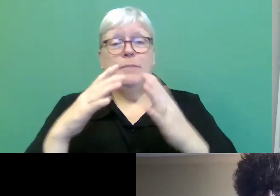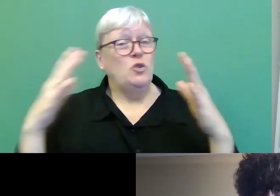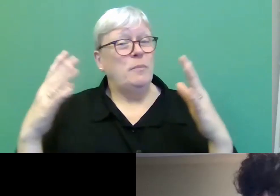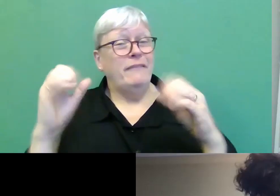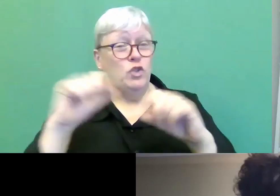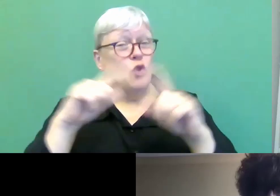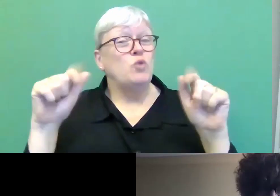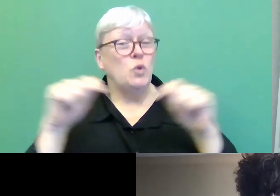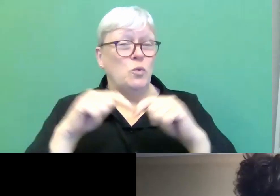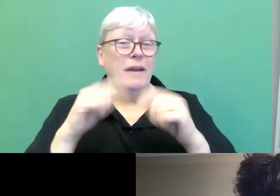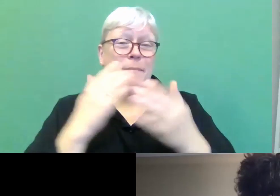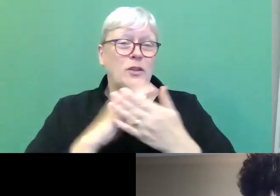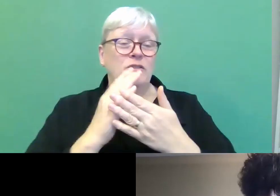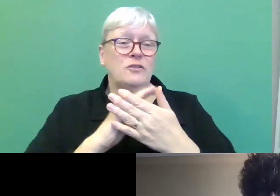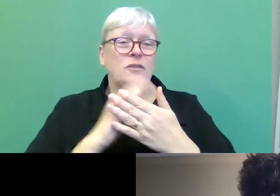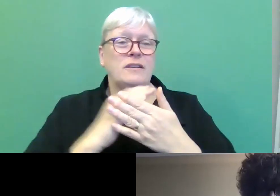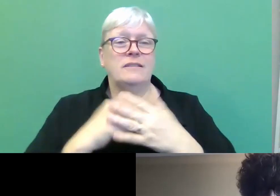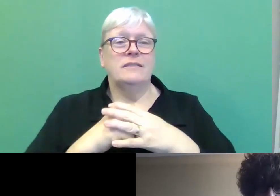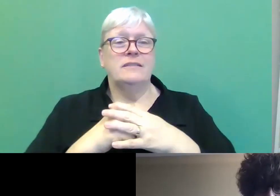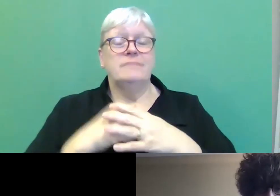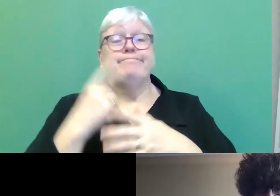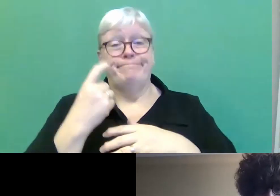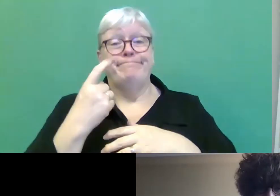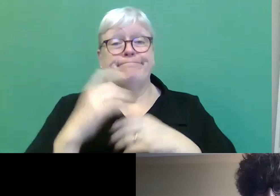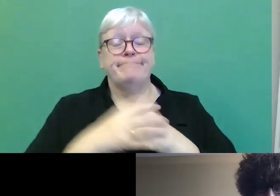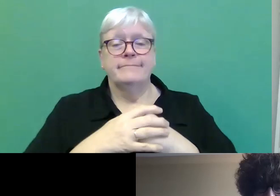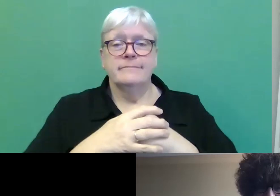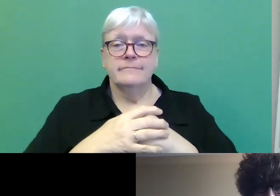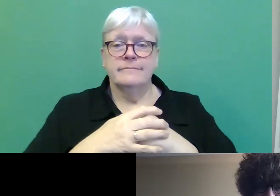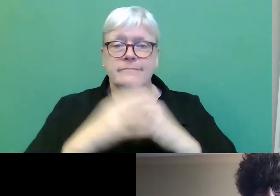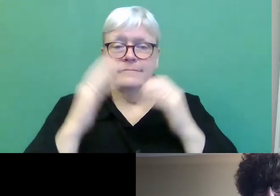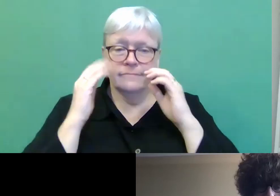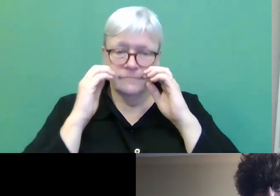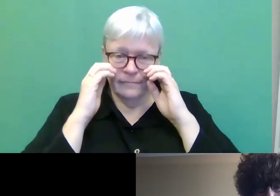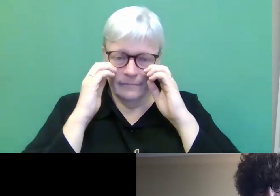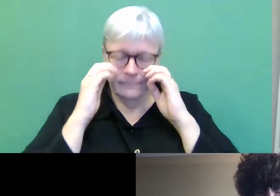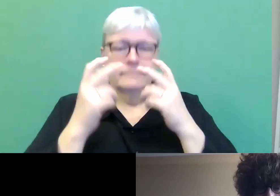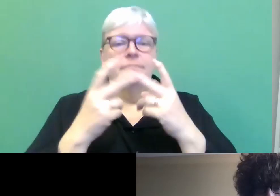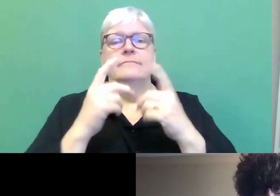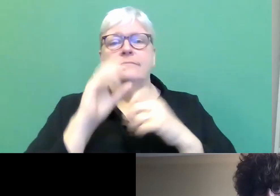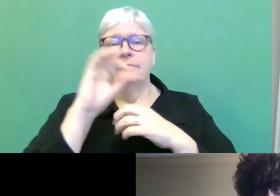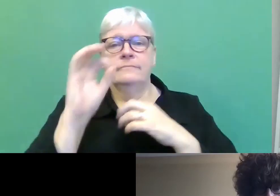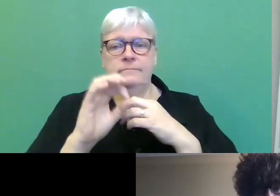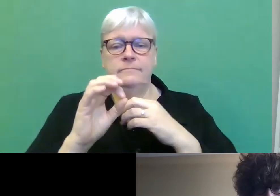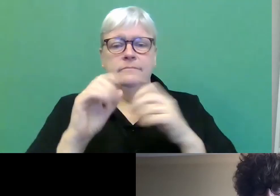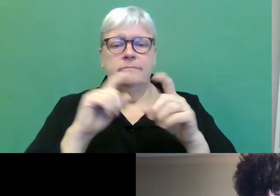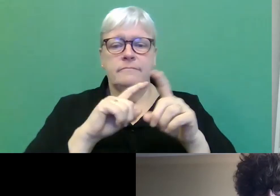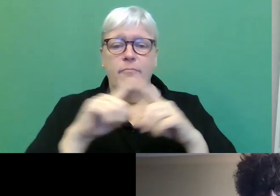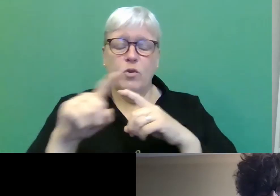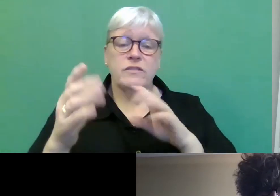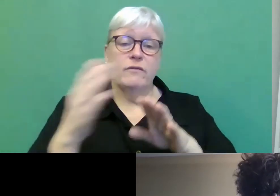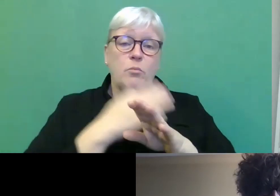sure. It's highly possible. So the other question we have is, most of your previous work